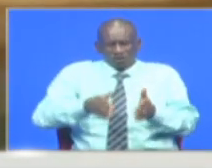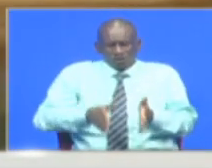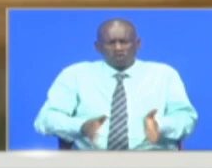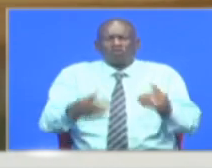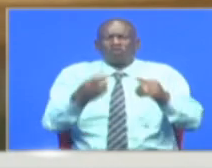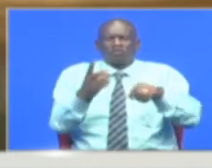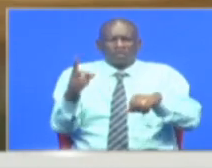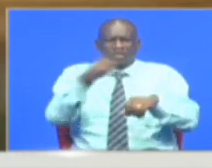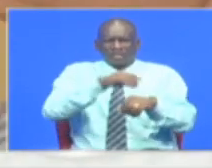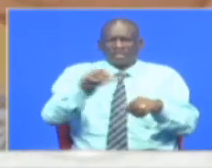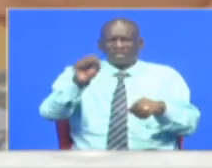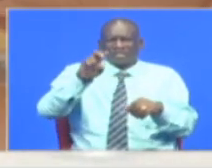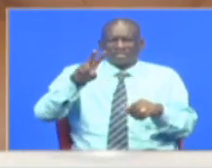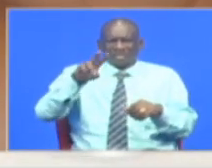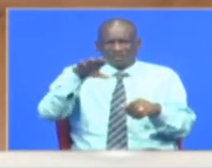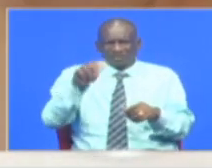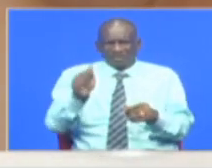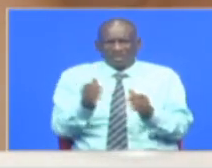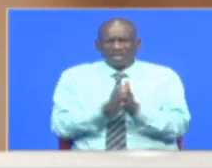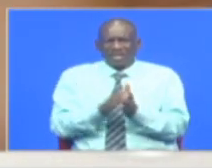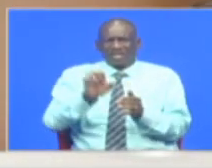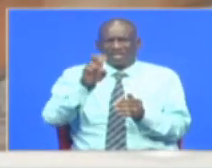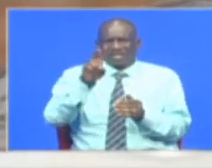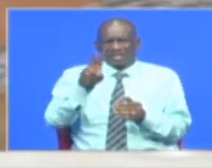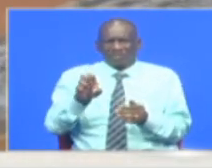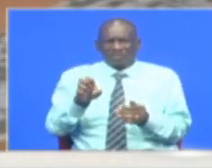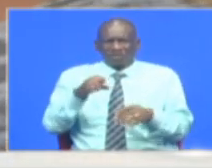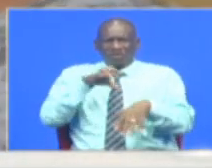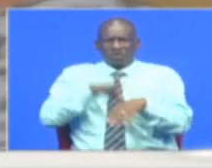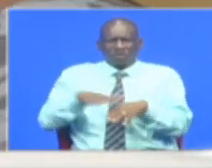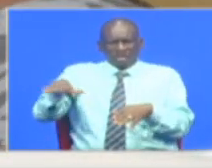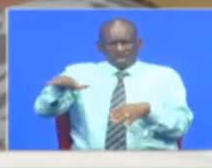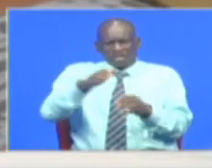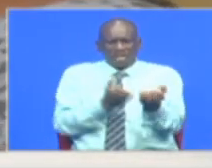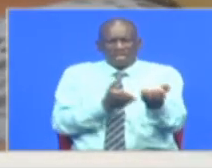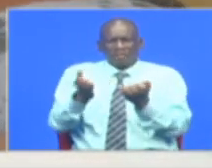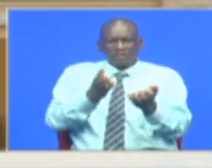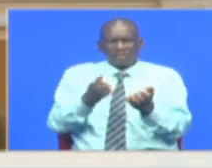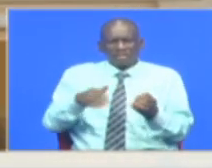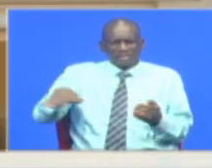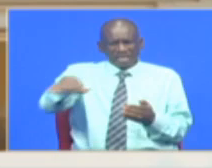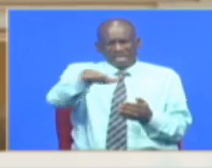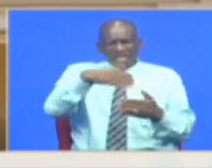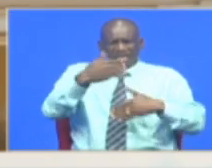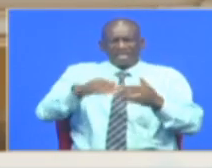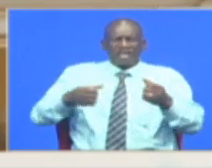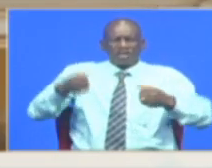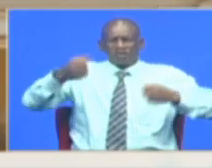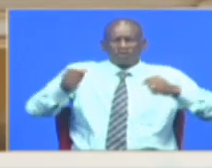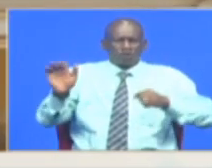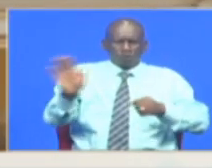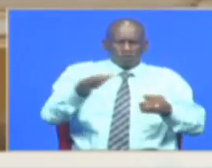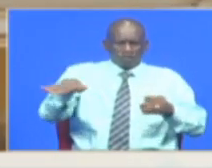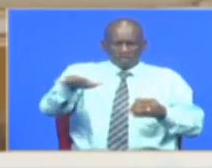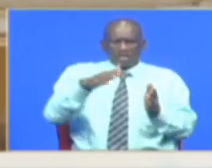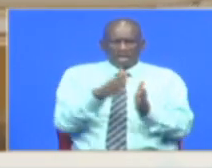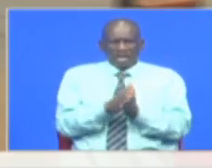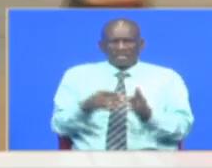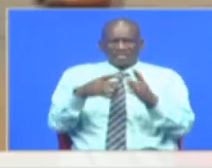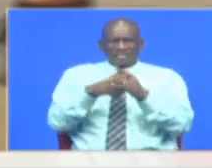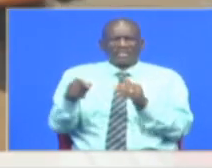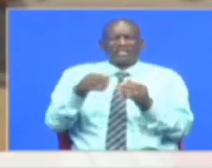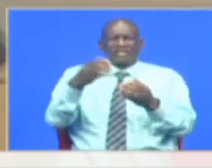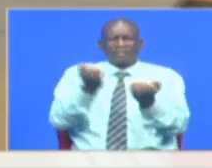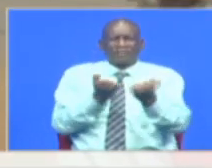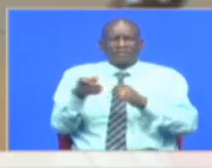Eve acquired a space at a business complex located near car wash area and set up Mzungu pretzels.